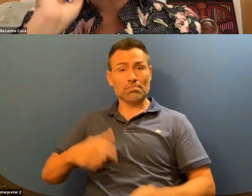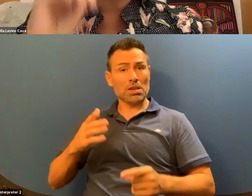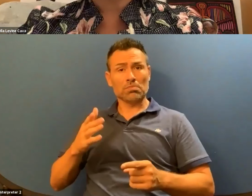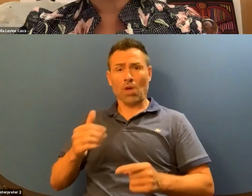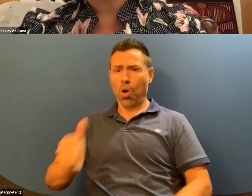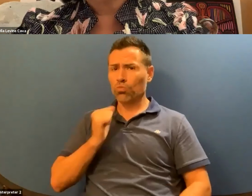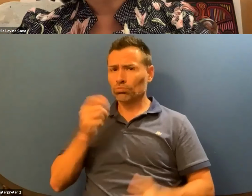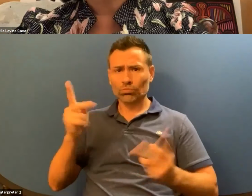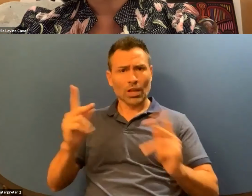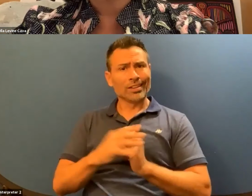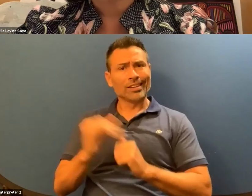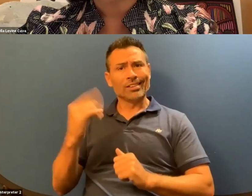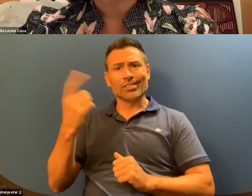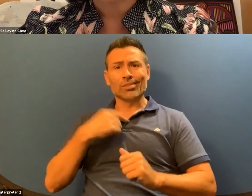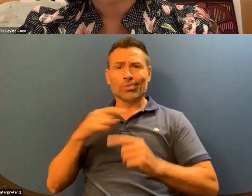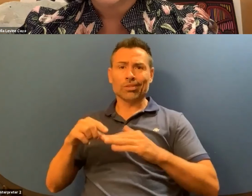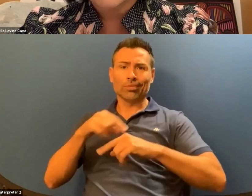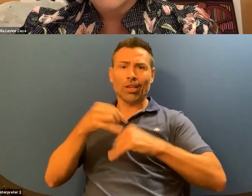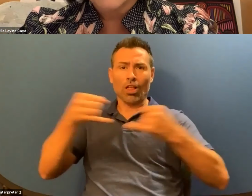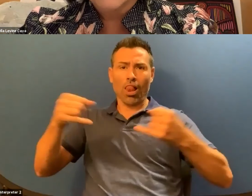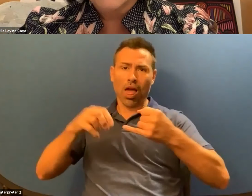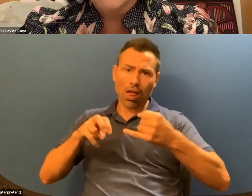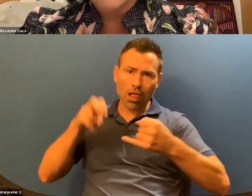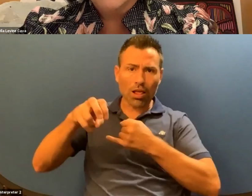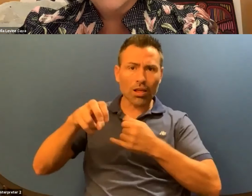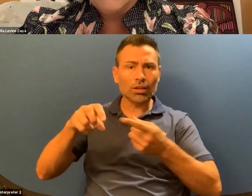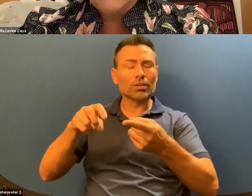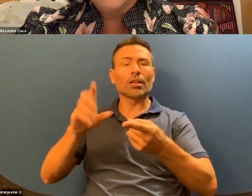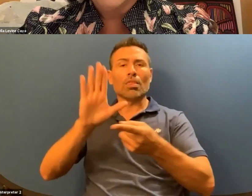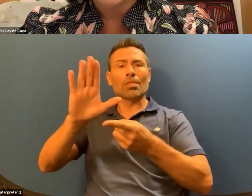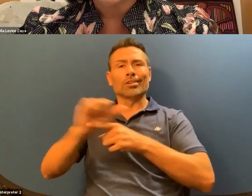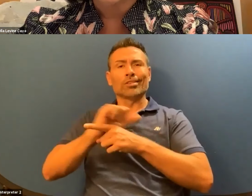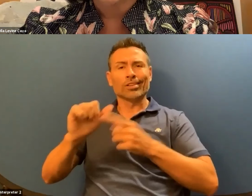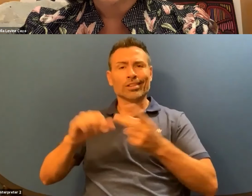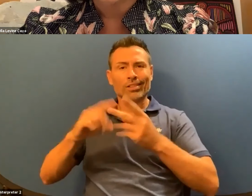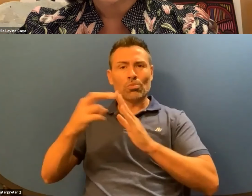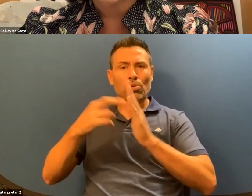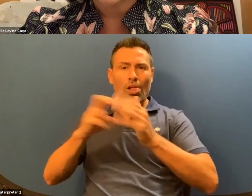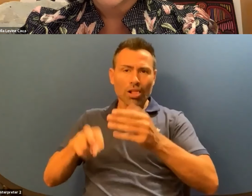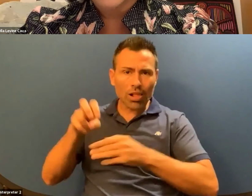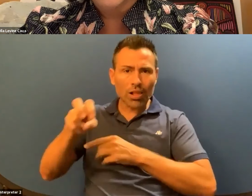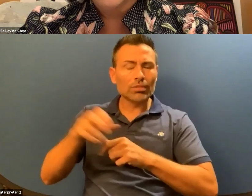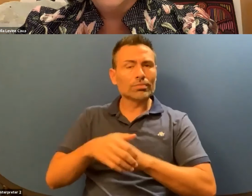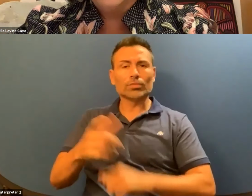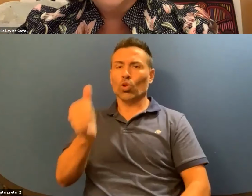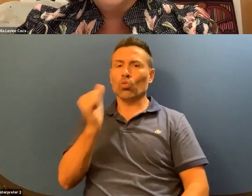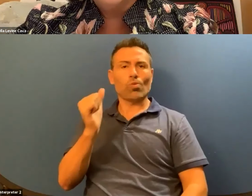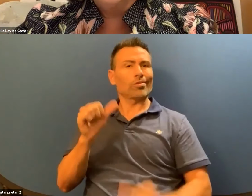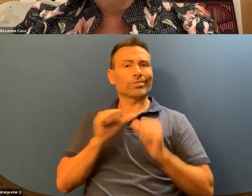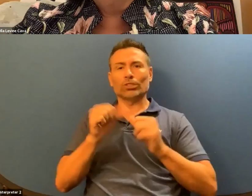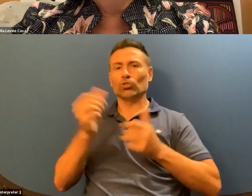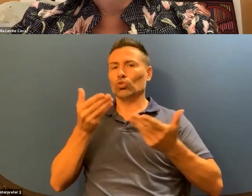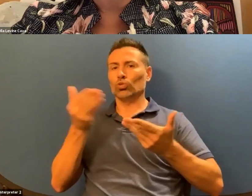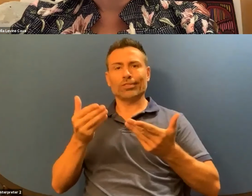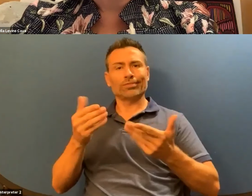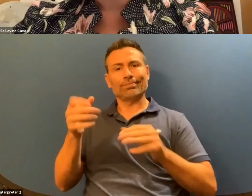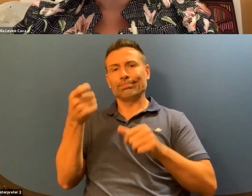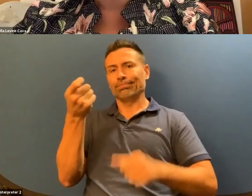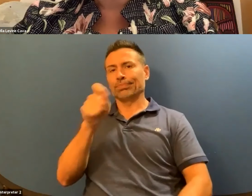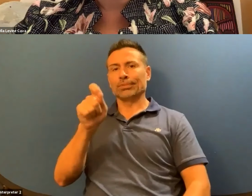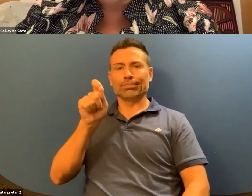their training, their protocols as a police officer, they won't serve under my administration. It's as plain and simple as that. You know,